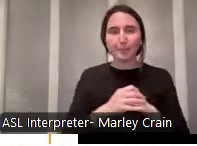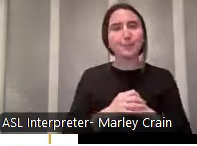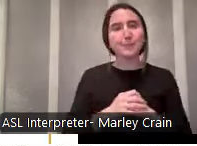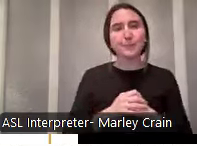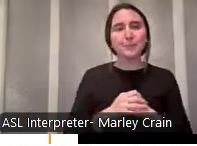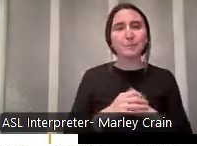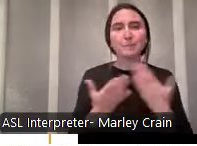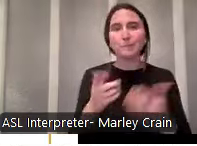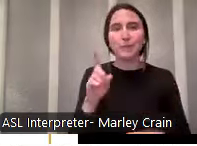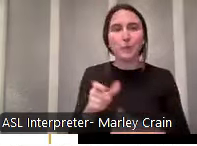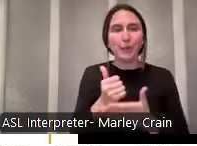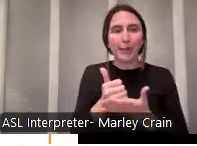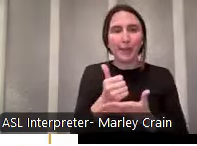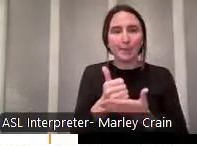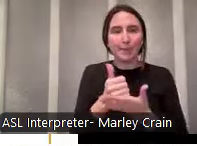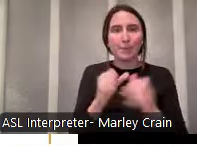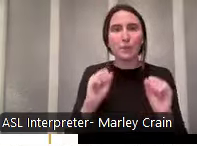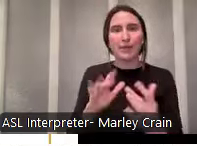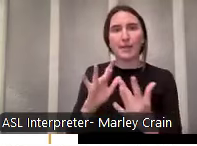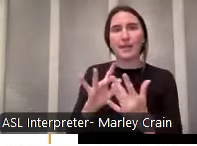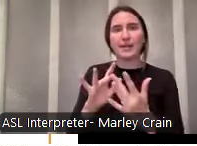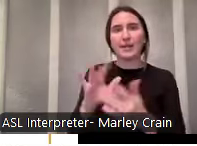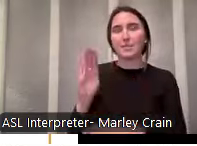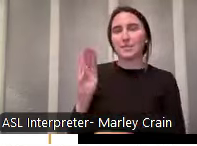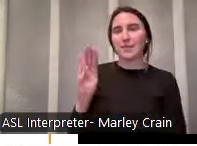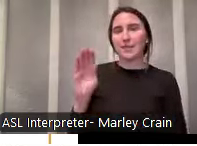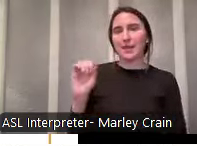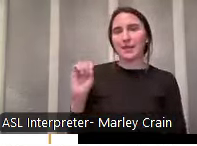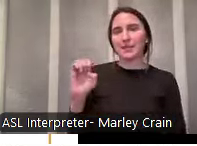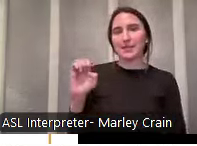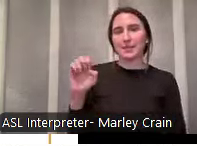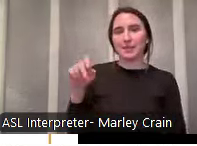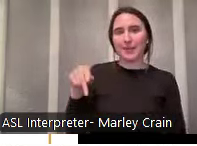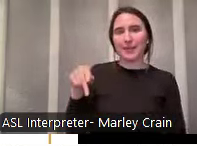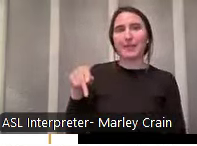the specialized programs, and ask for help.